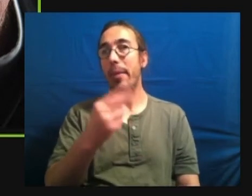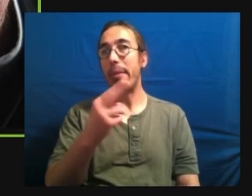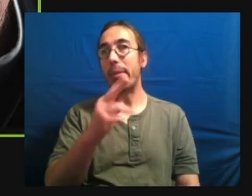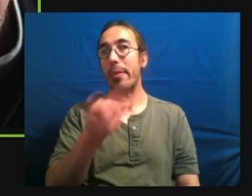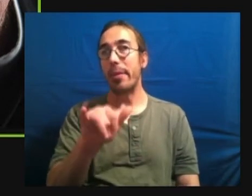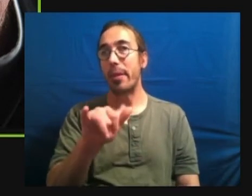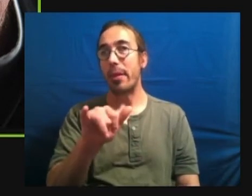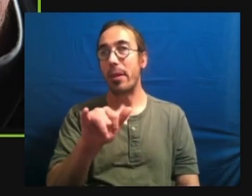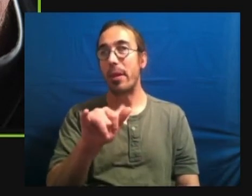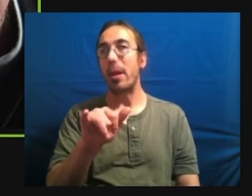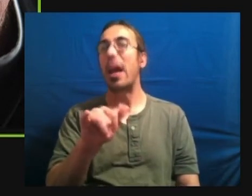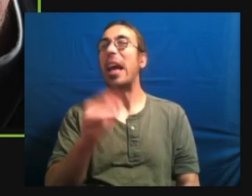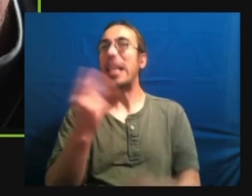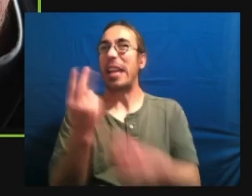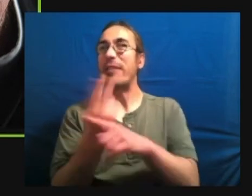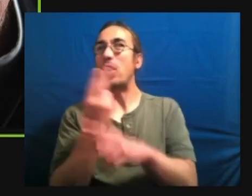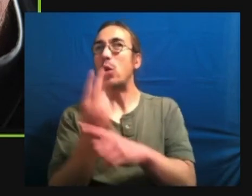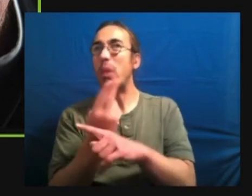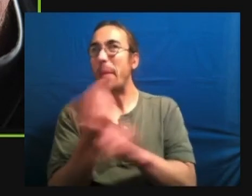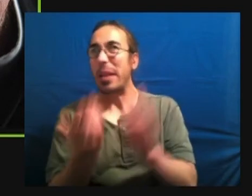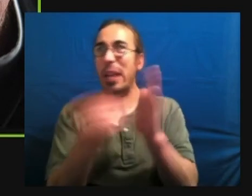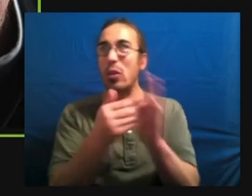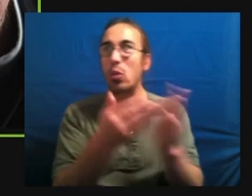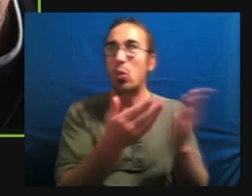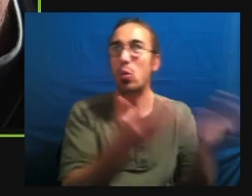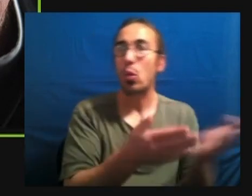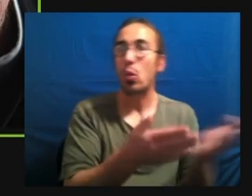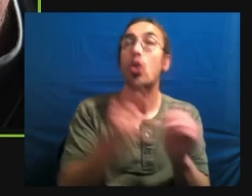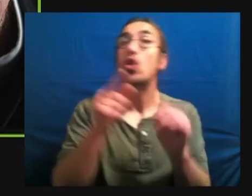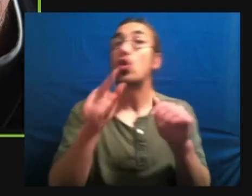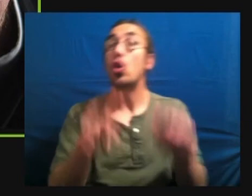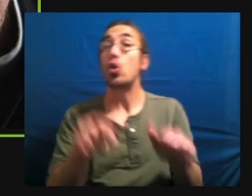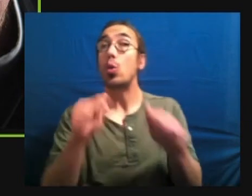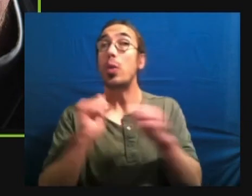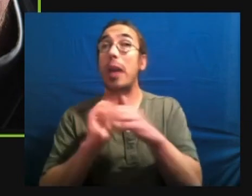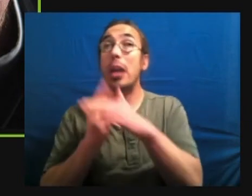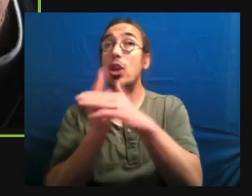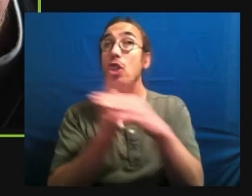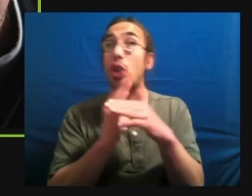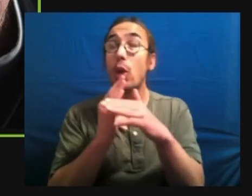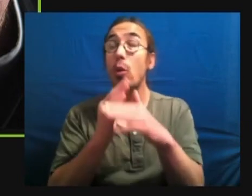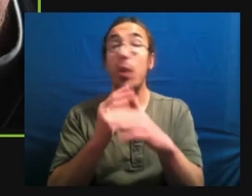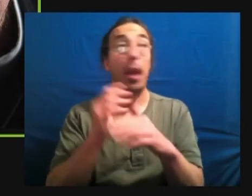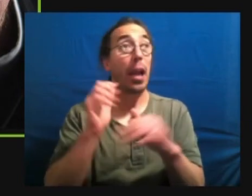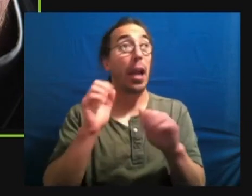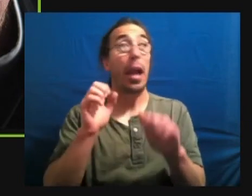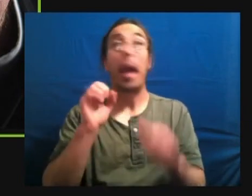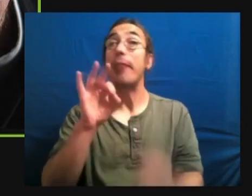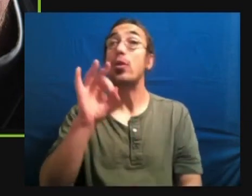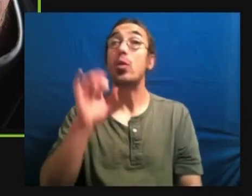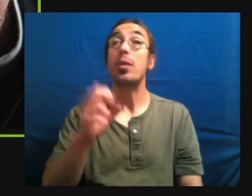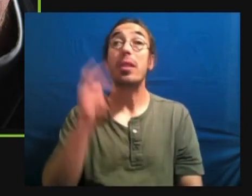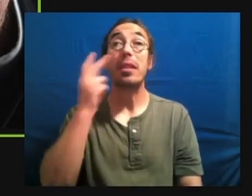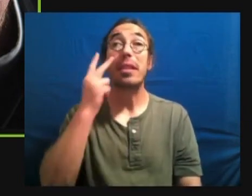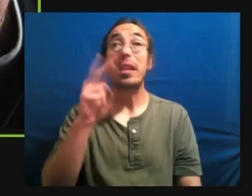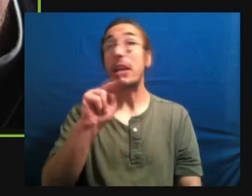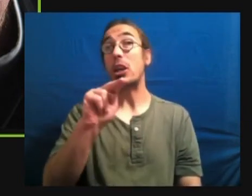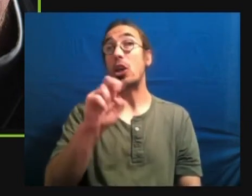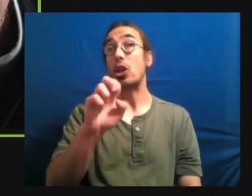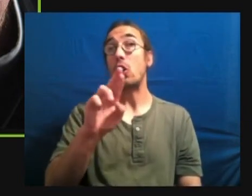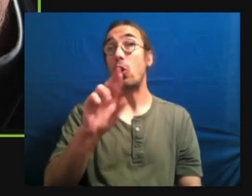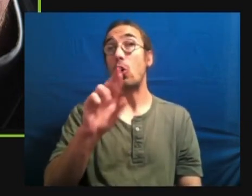you. And so you can collaborate. If you look at neuroclastic, we don't have any